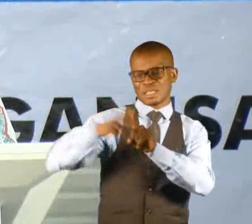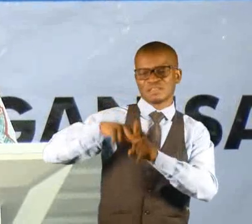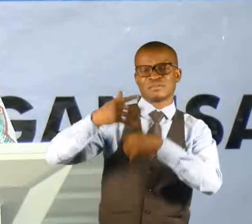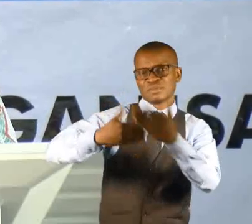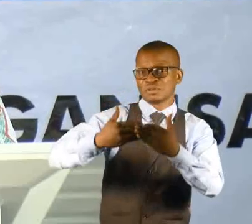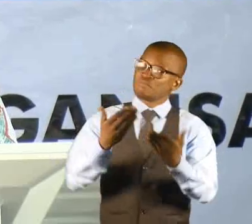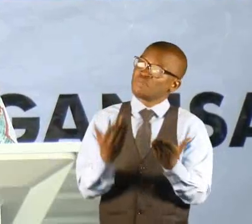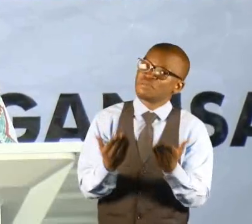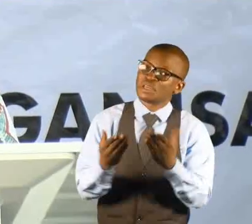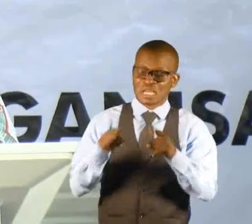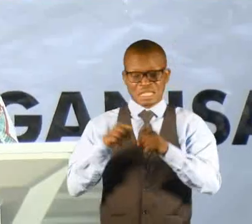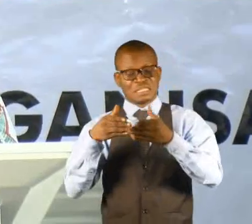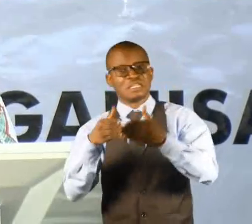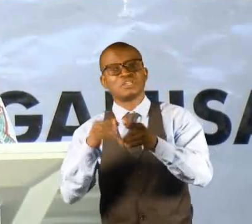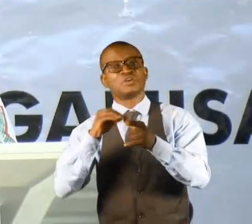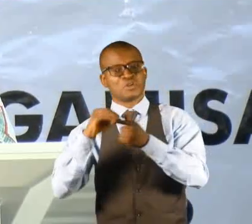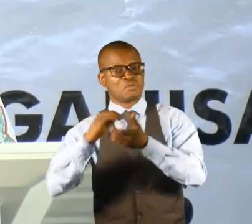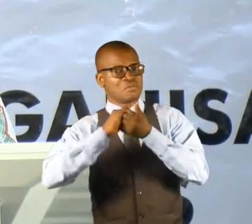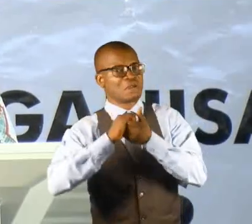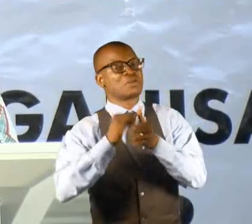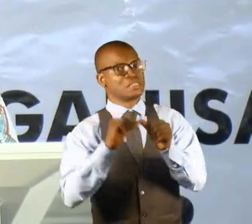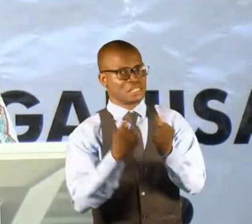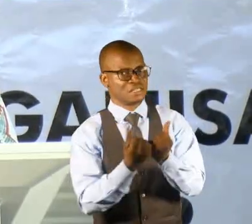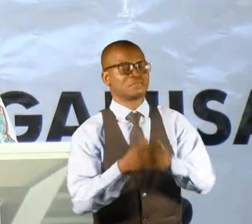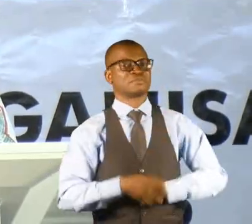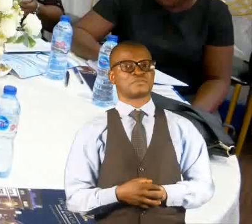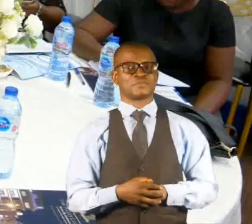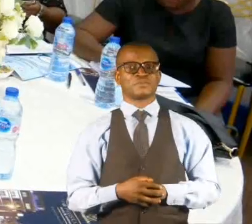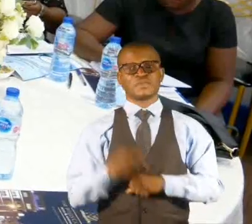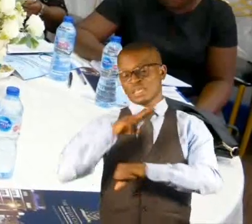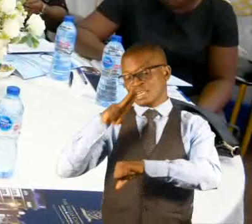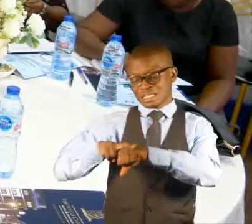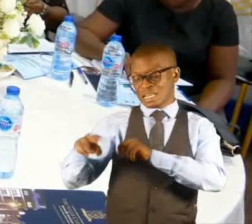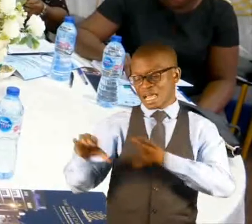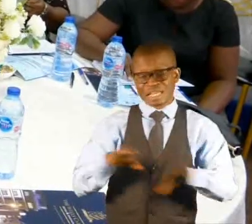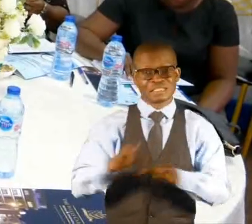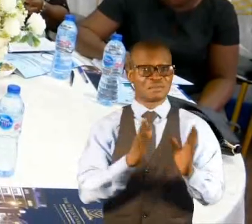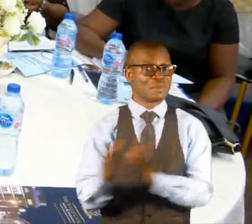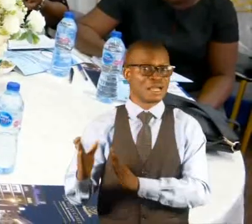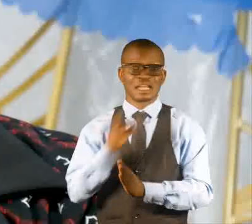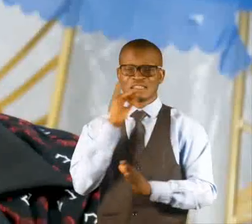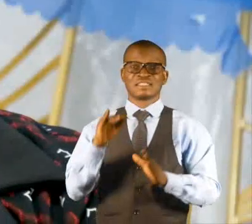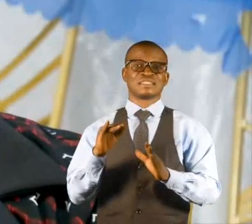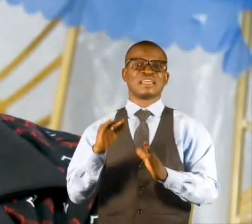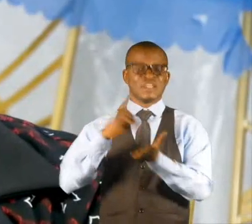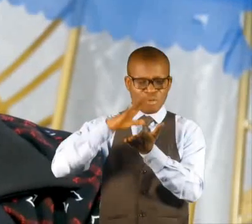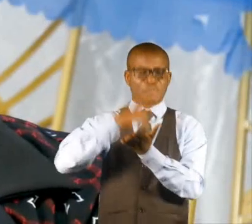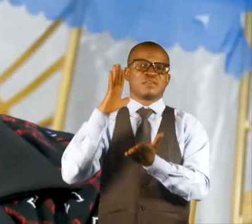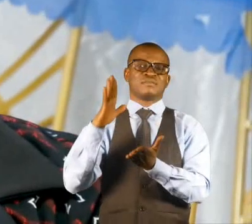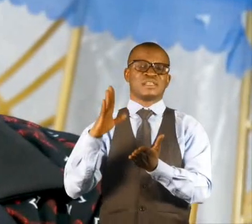the implementation process, either as a lead or a collaborating agency. The National Action Plan is a